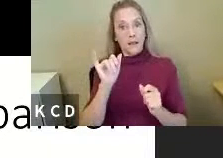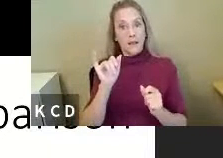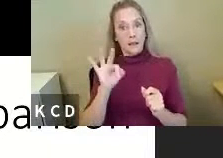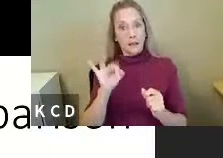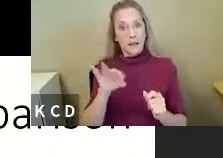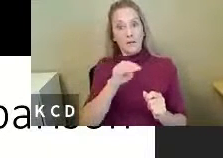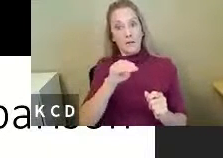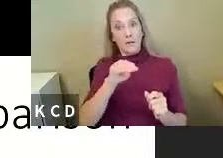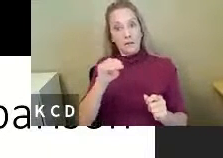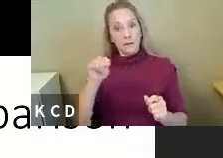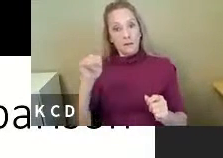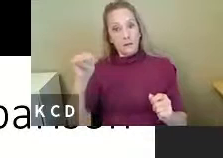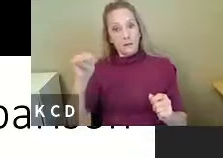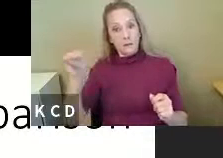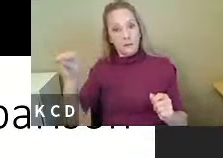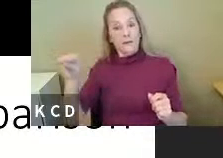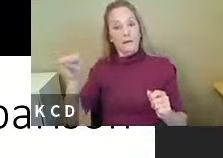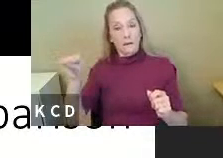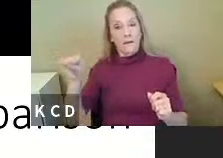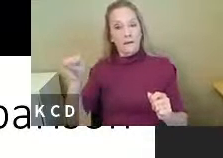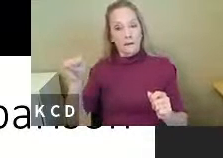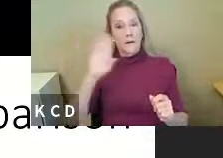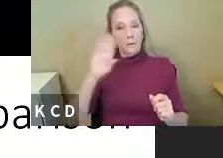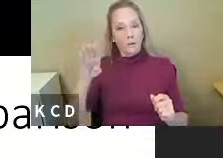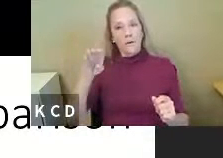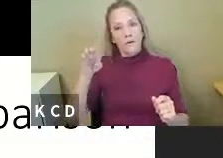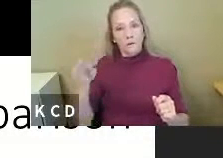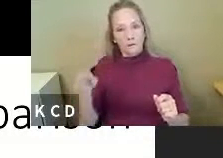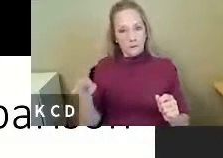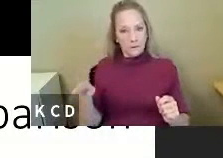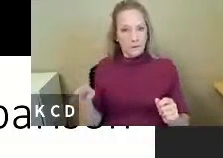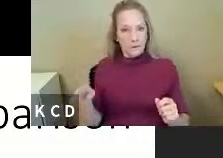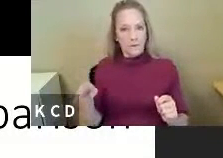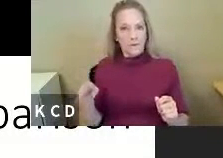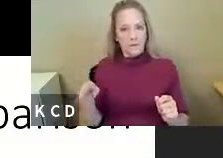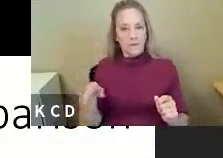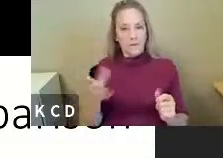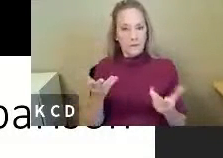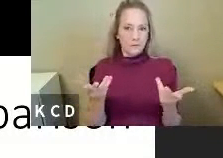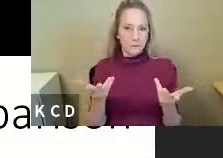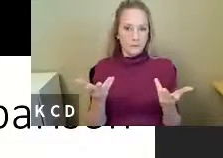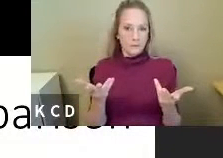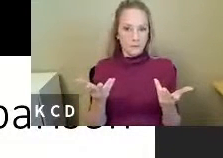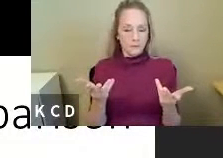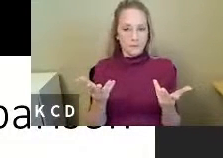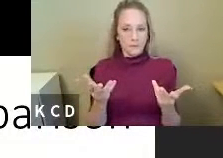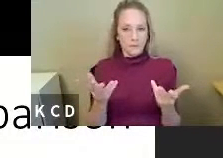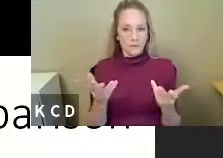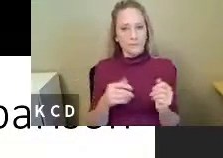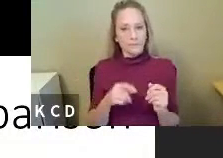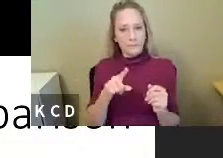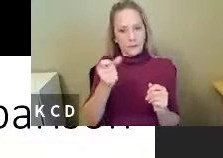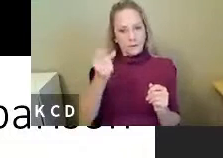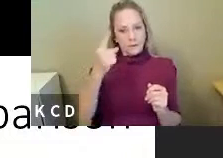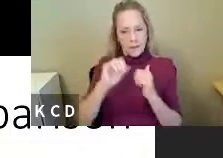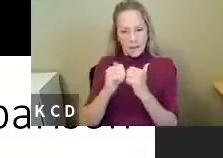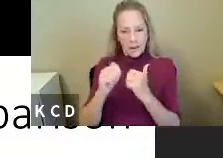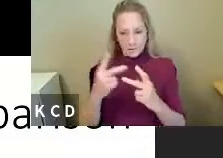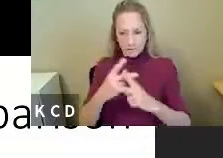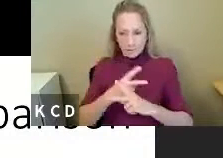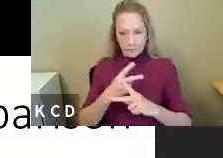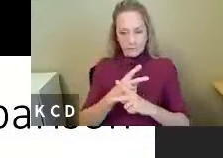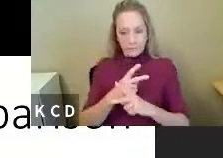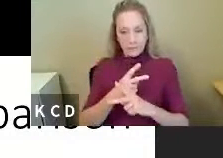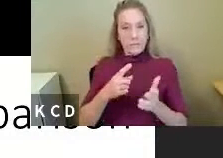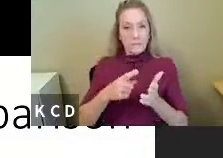and flatten out, that line will come back down. So I always say take that for what it's worth, but it at times has